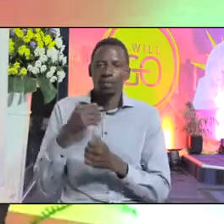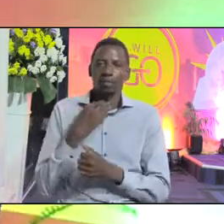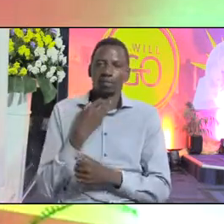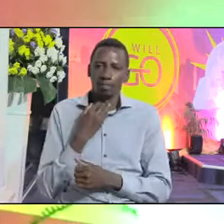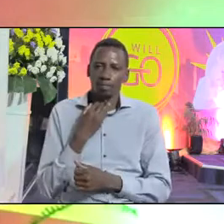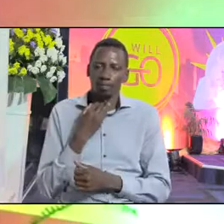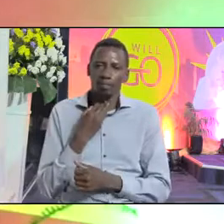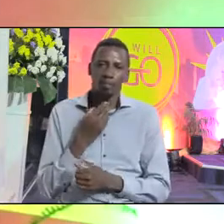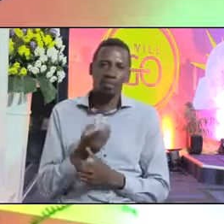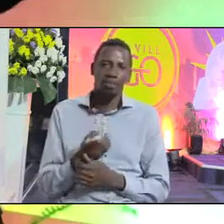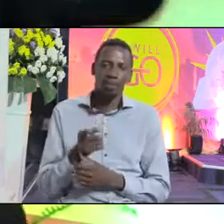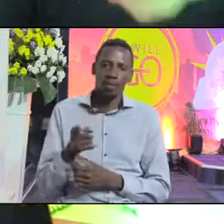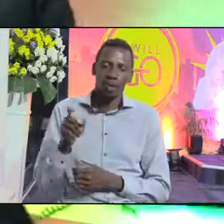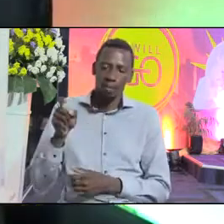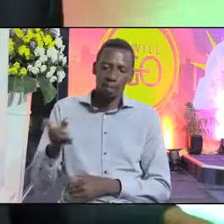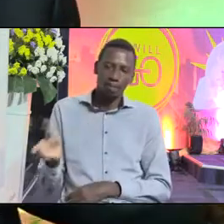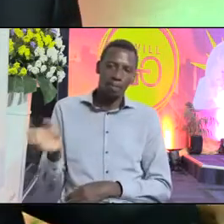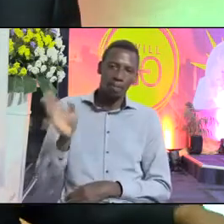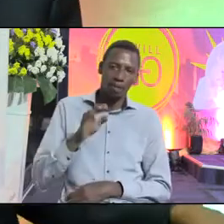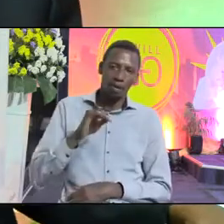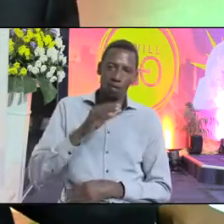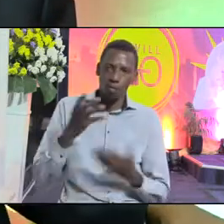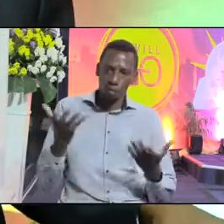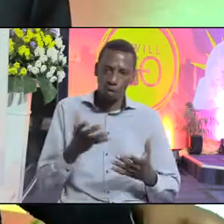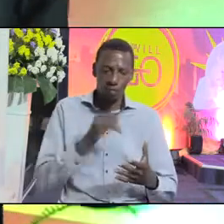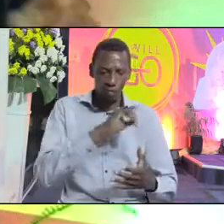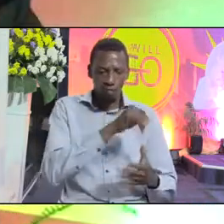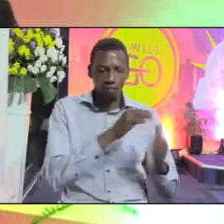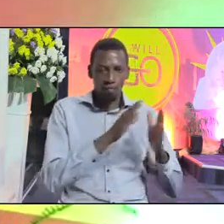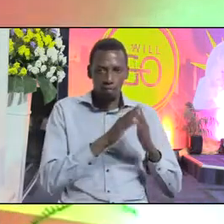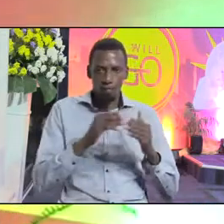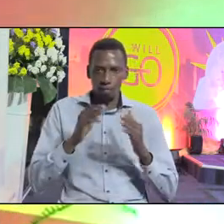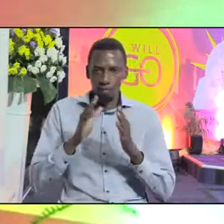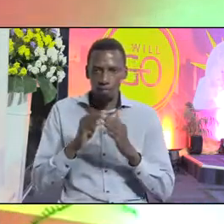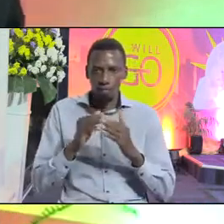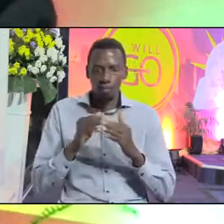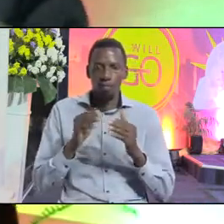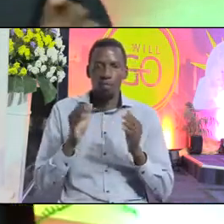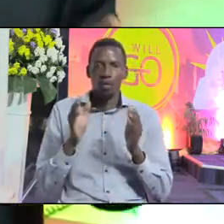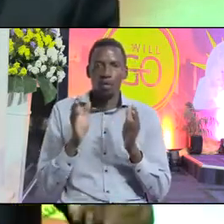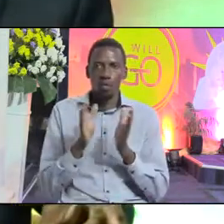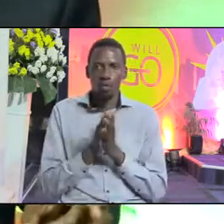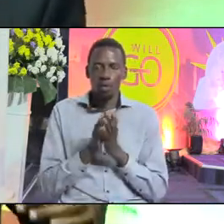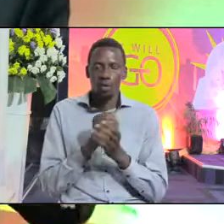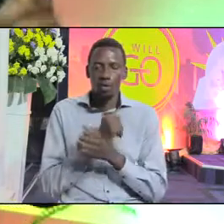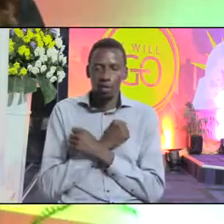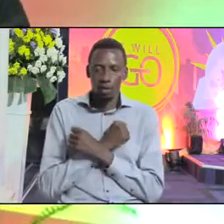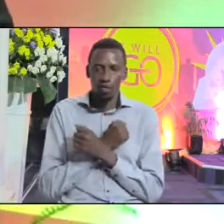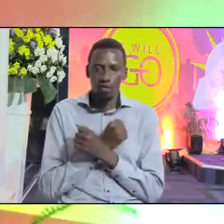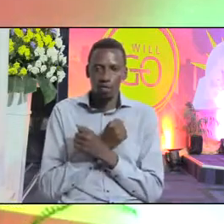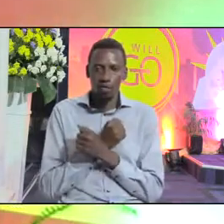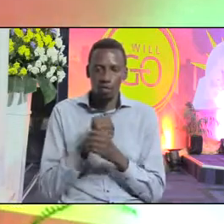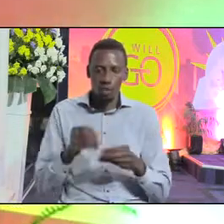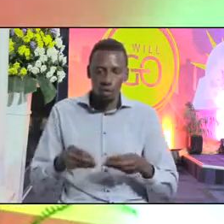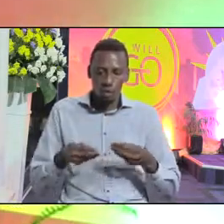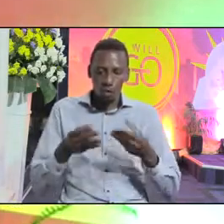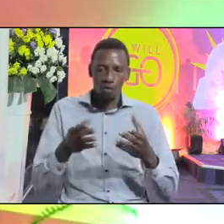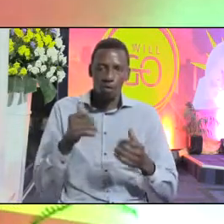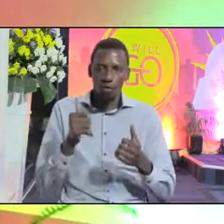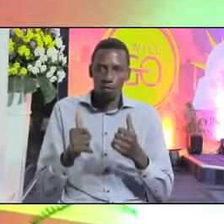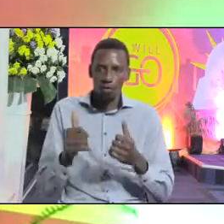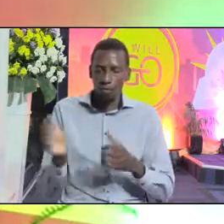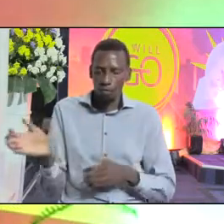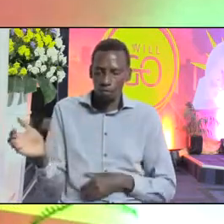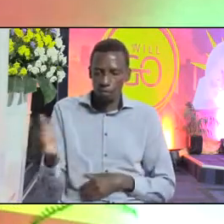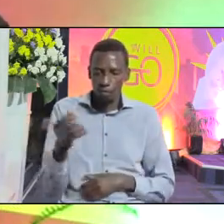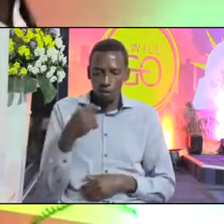desired, he had to return to Jerusalem with a love offering that had been gathered for those in